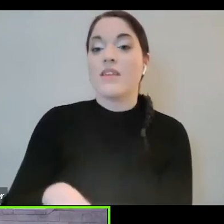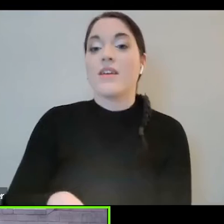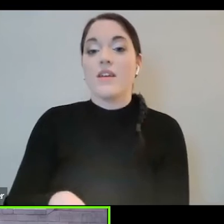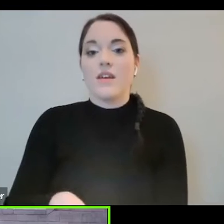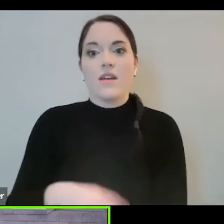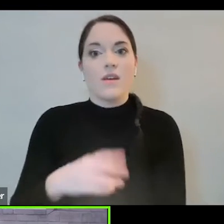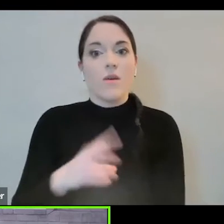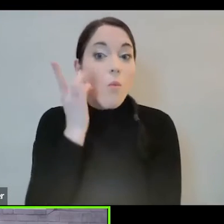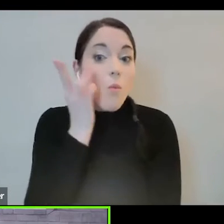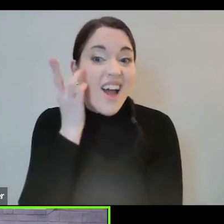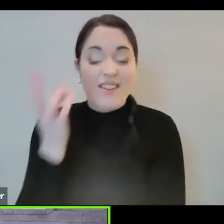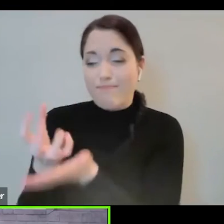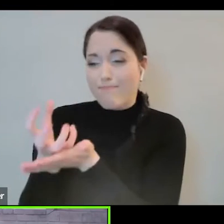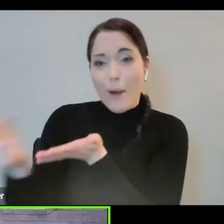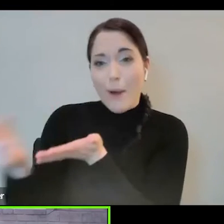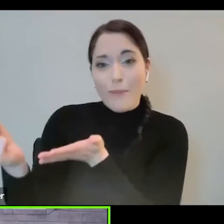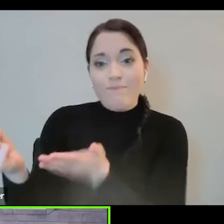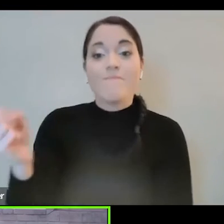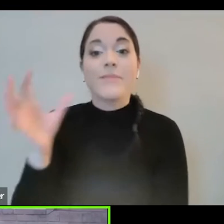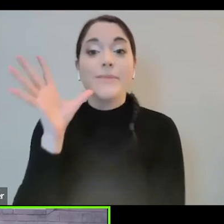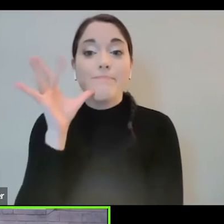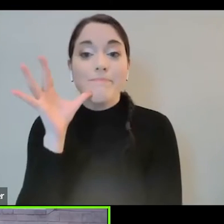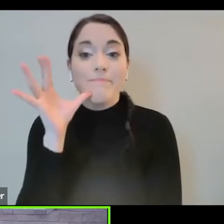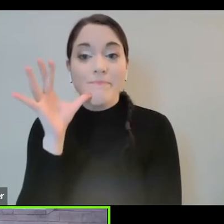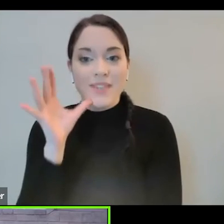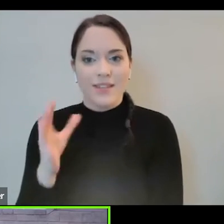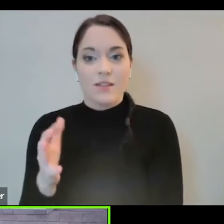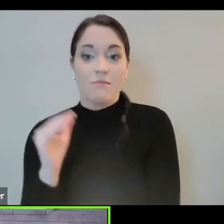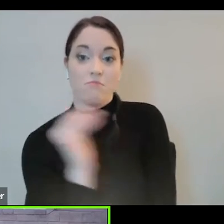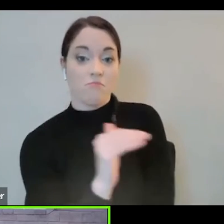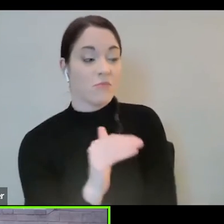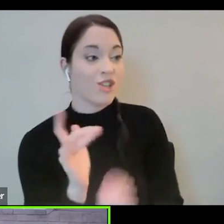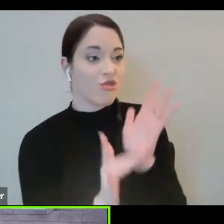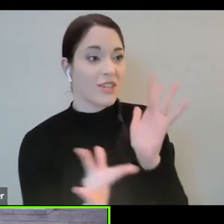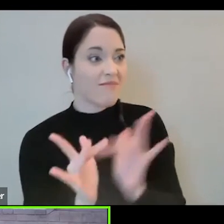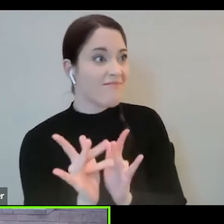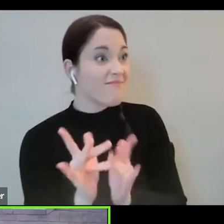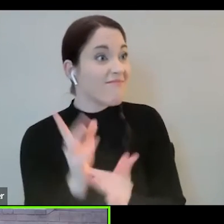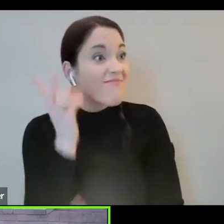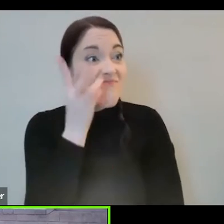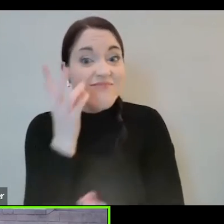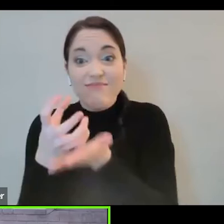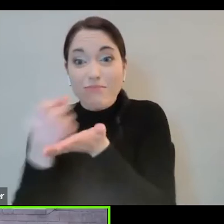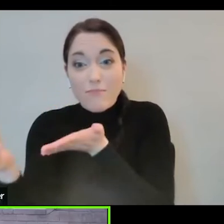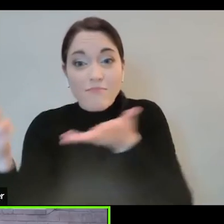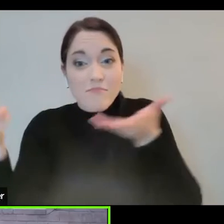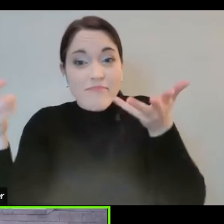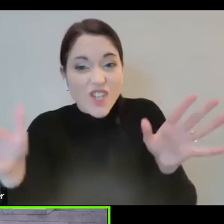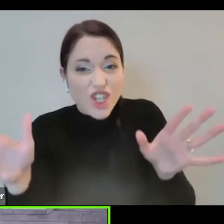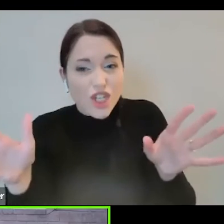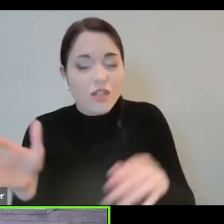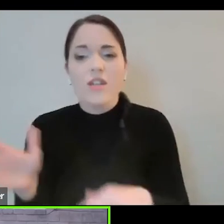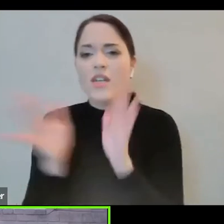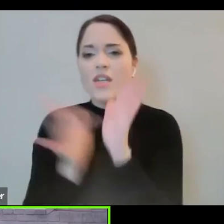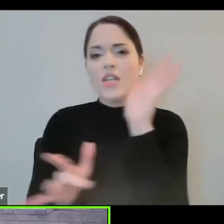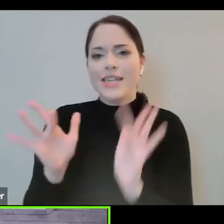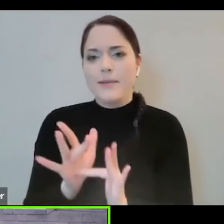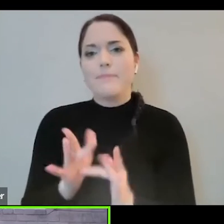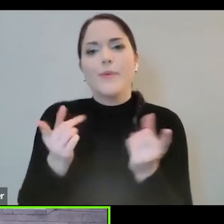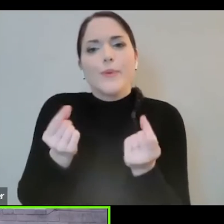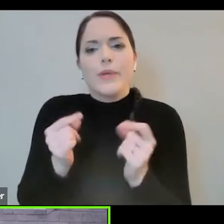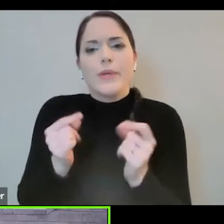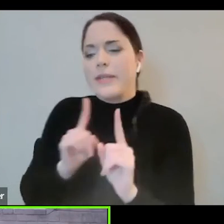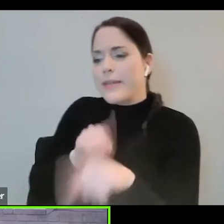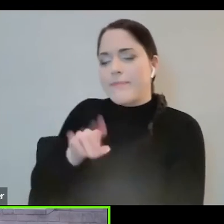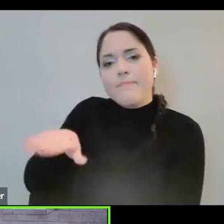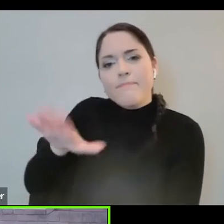out, and the mother of Jesus told him, "They have no wine." Jesus replied,